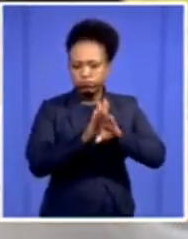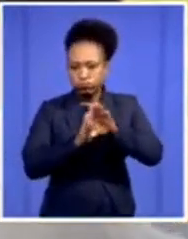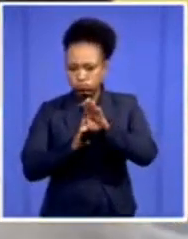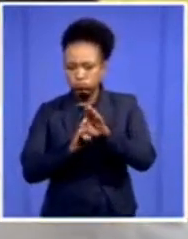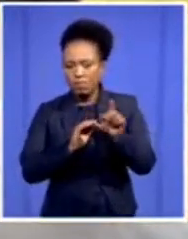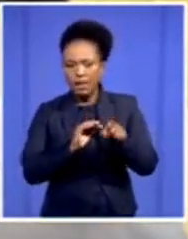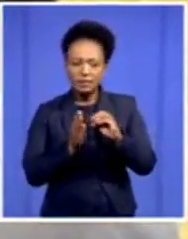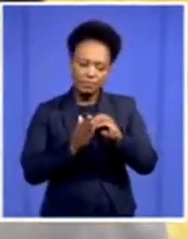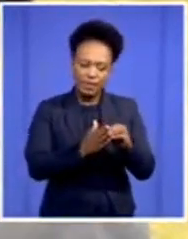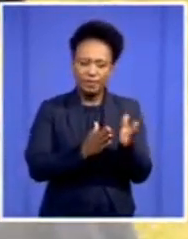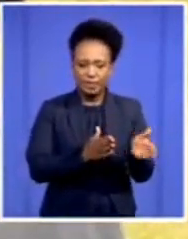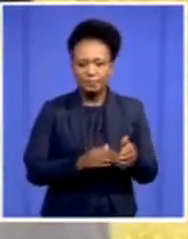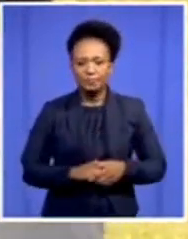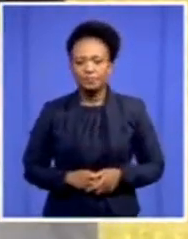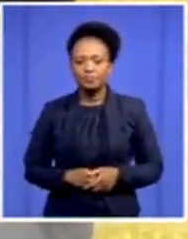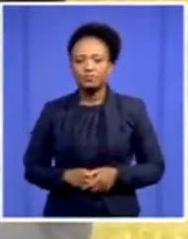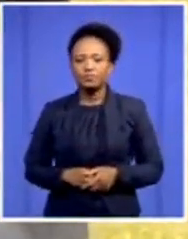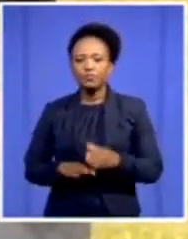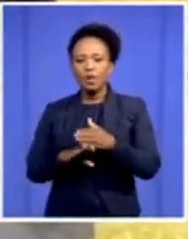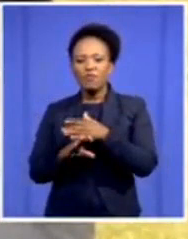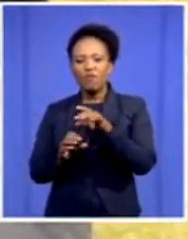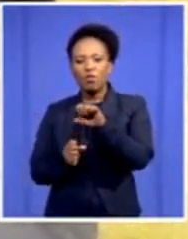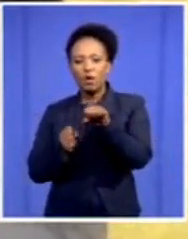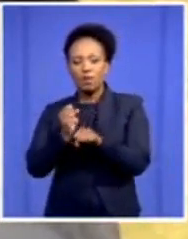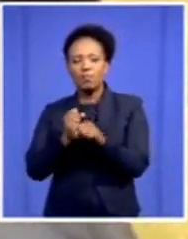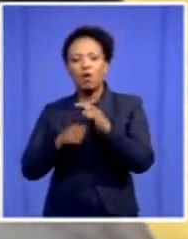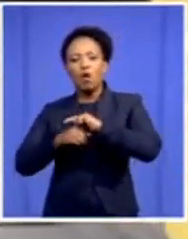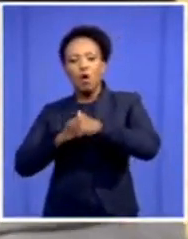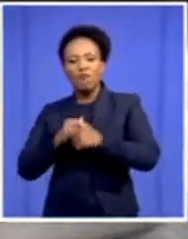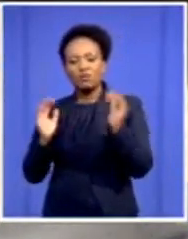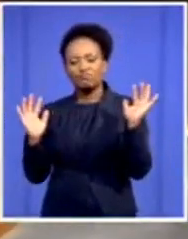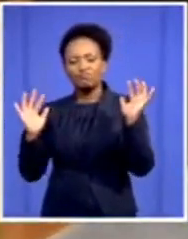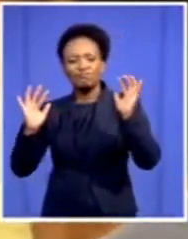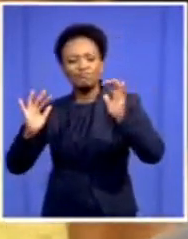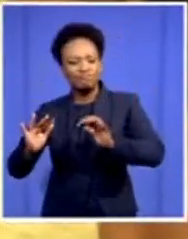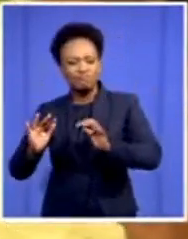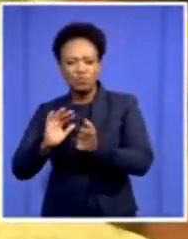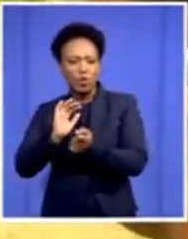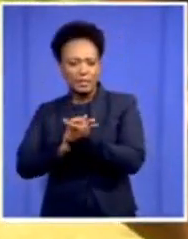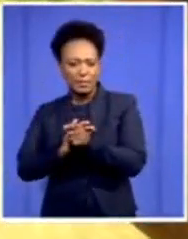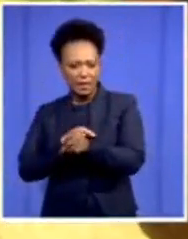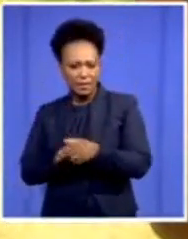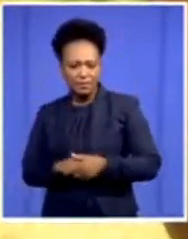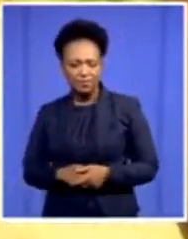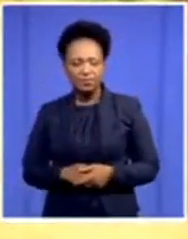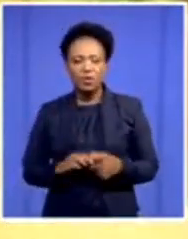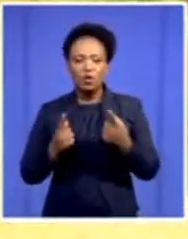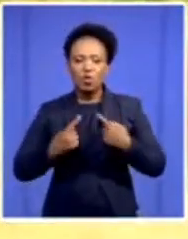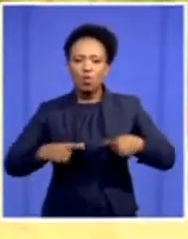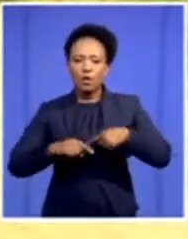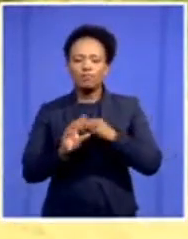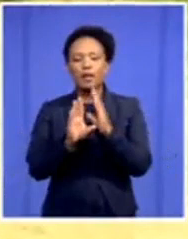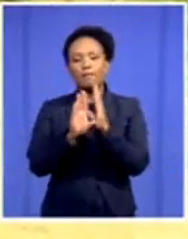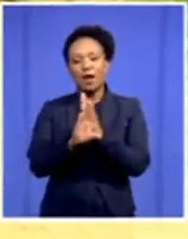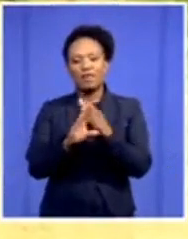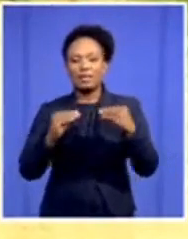about this conference that you'll be hosting tomorrow. Tomorrow we're going to be taking time as the private sector to reflect on the SONA as well as